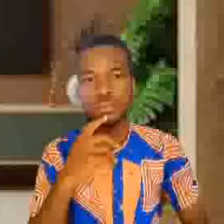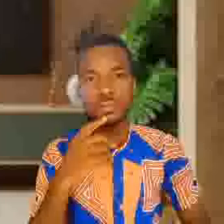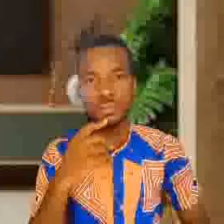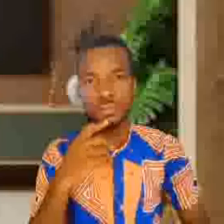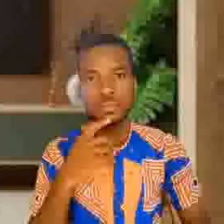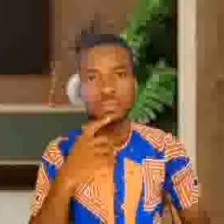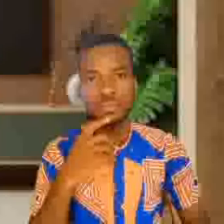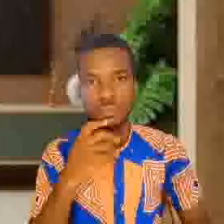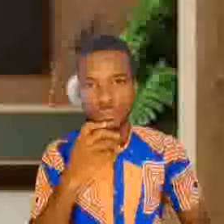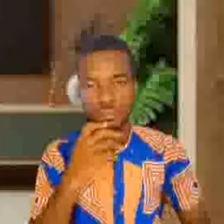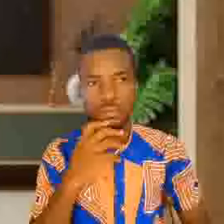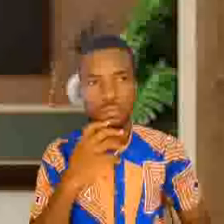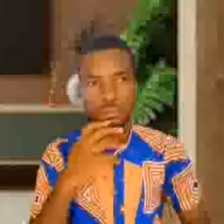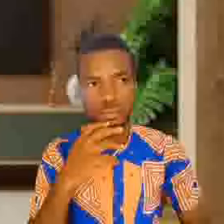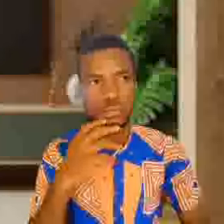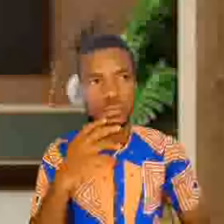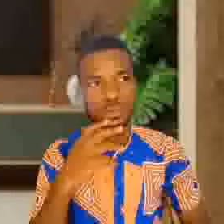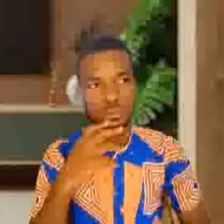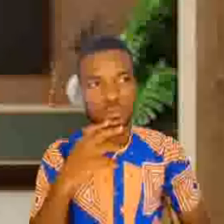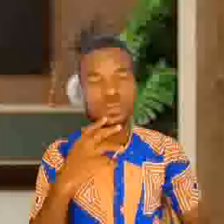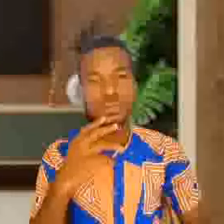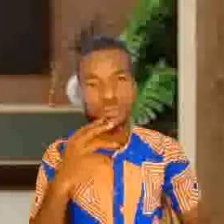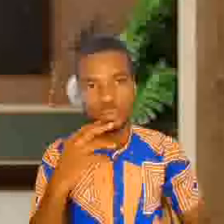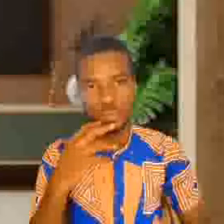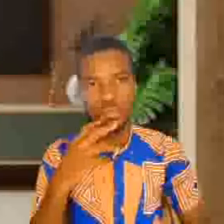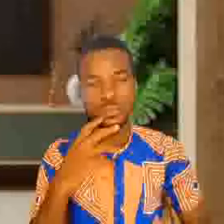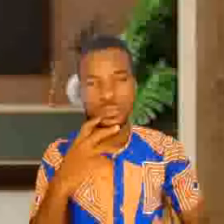2001. 20th of October, 2001.